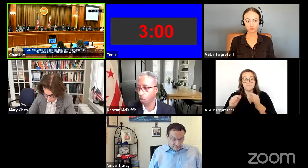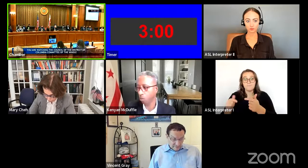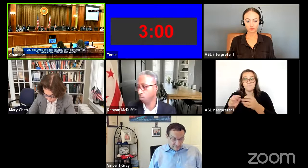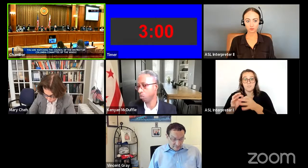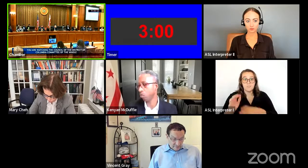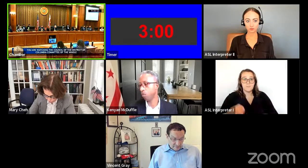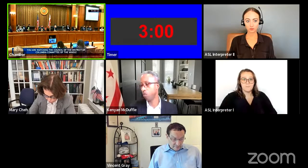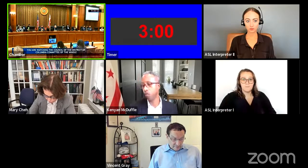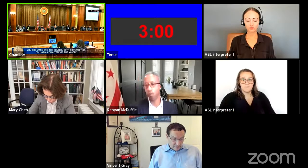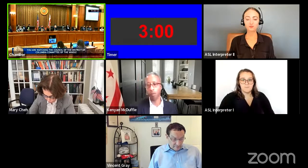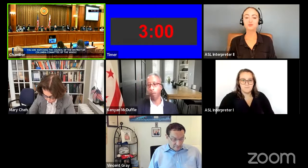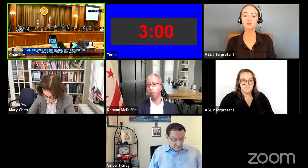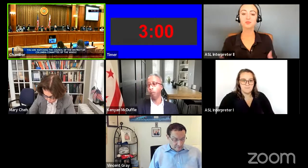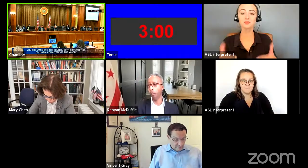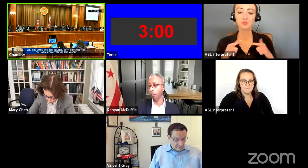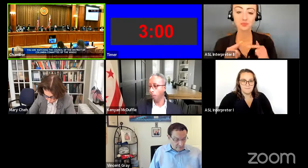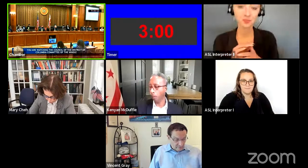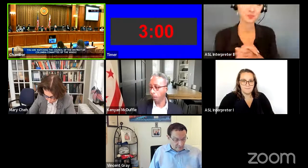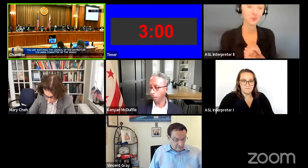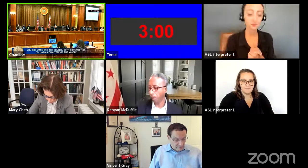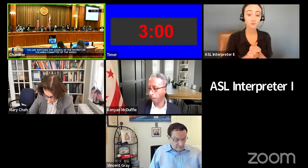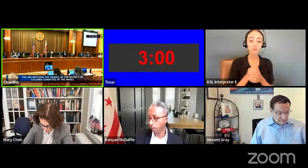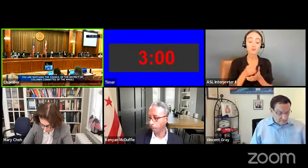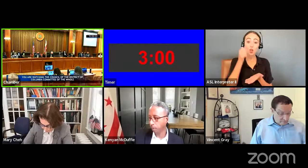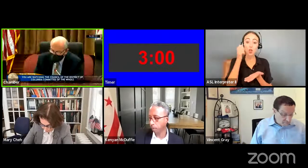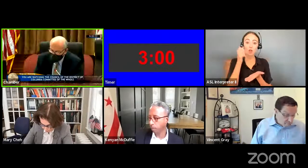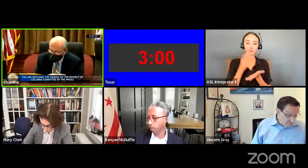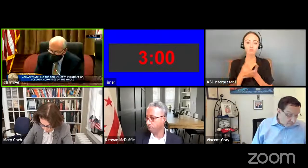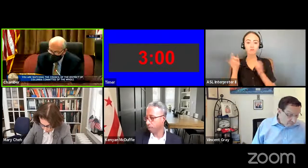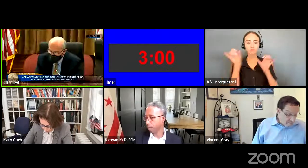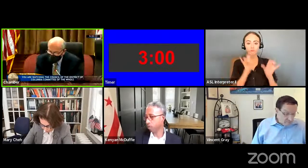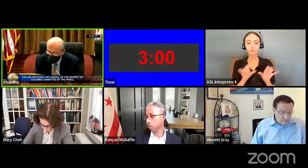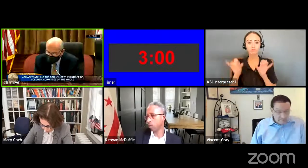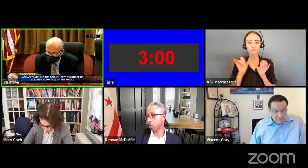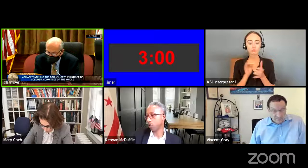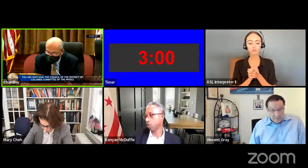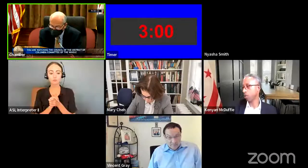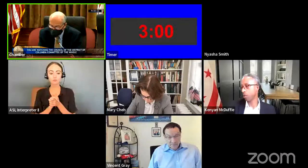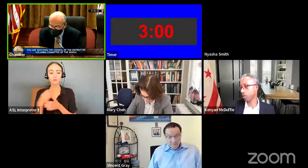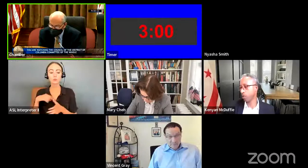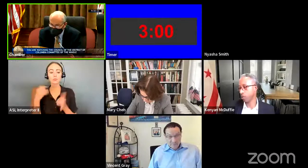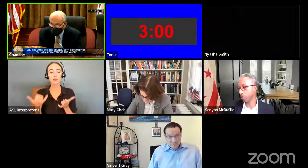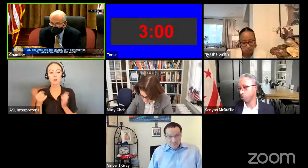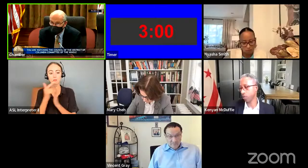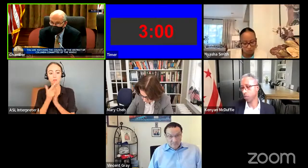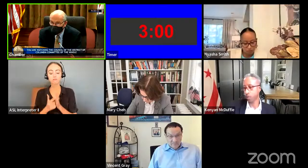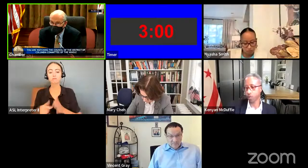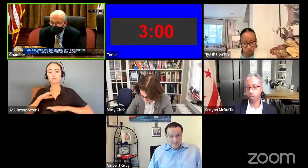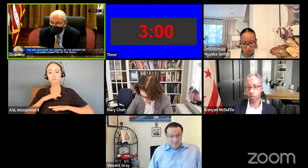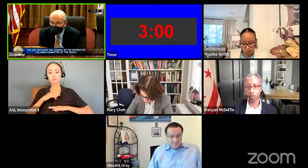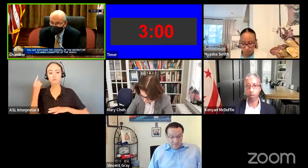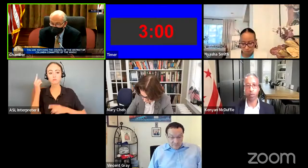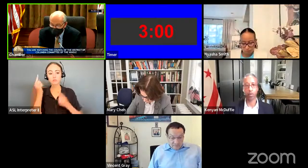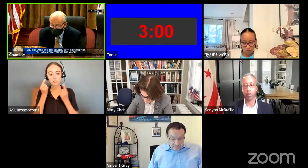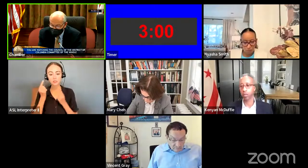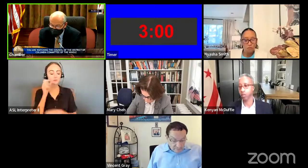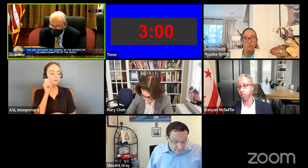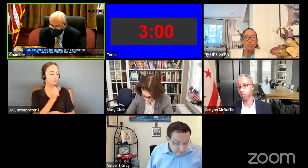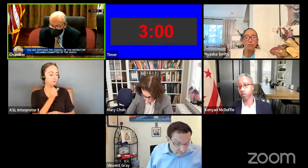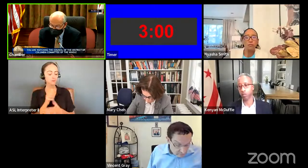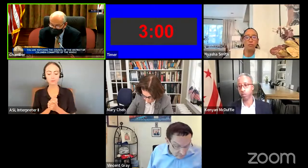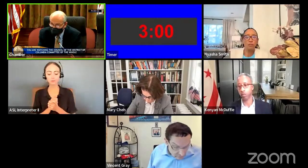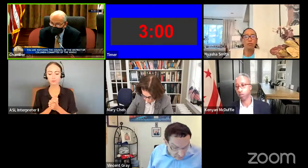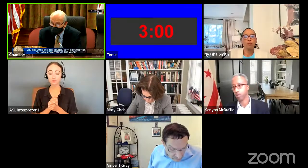The print and report are approved unanimously. Madam General Counsel, is the measure legally and technically sufficient for our consideration? Yes, it is.